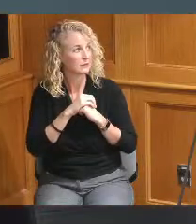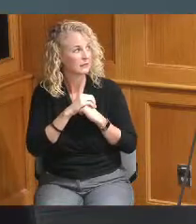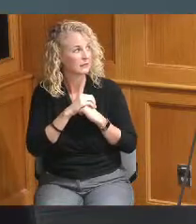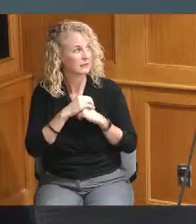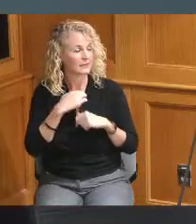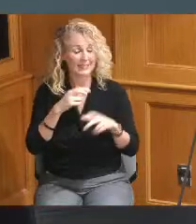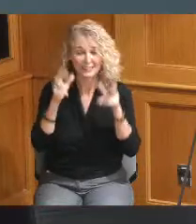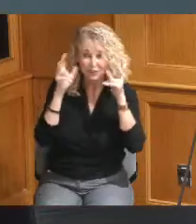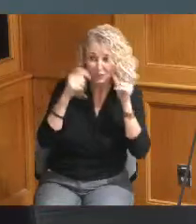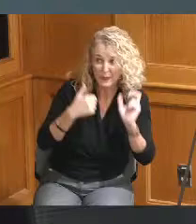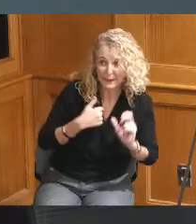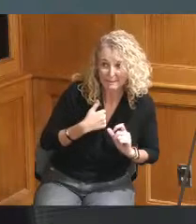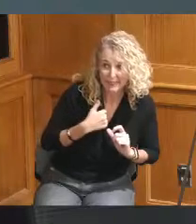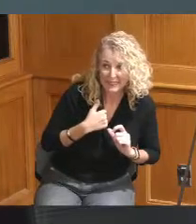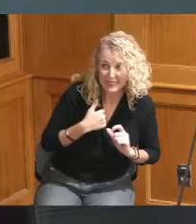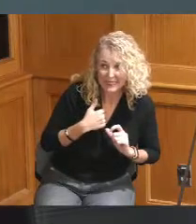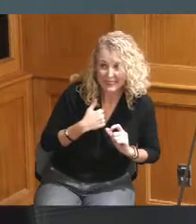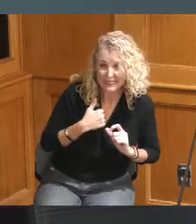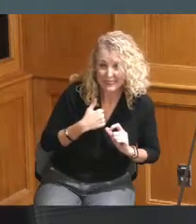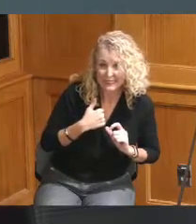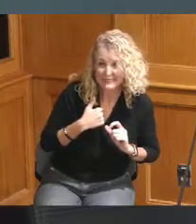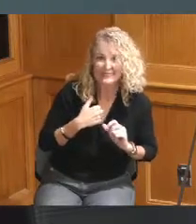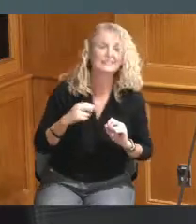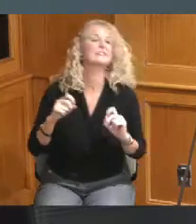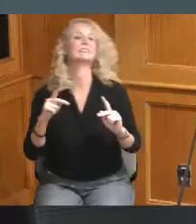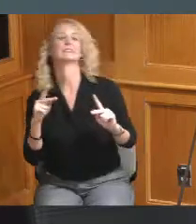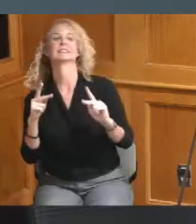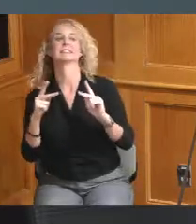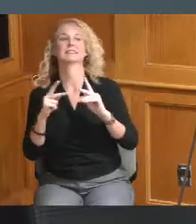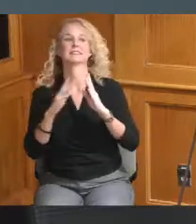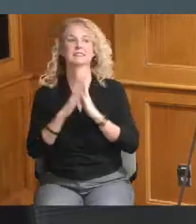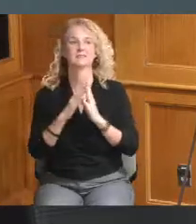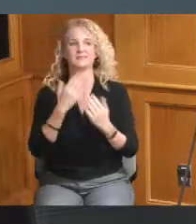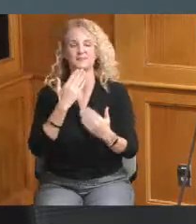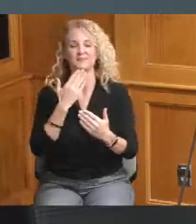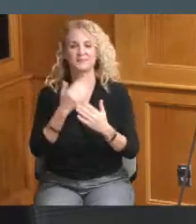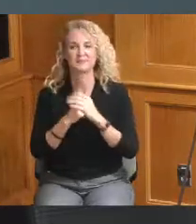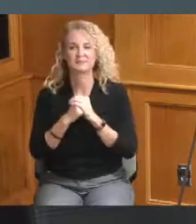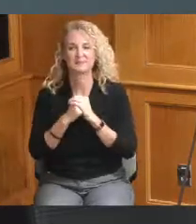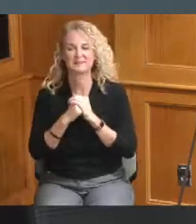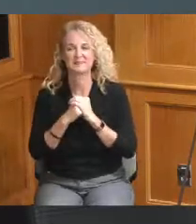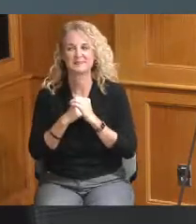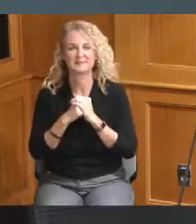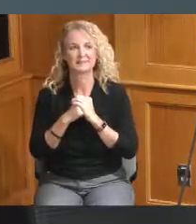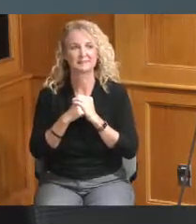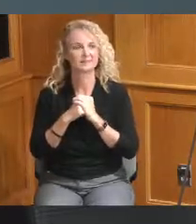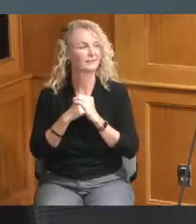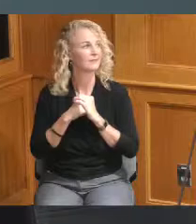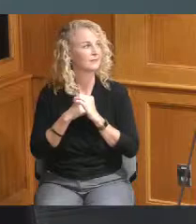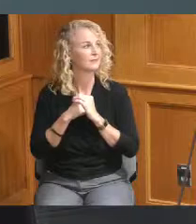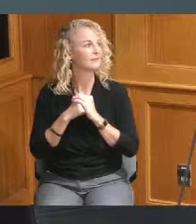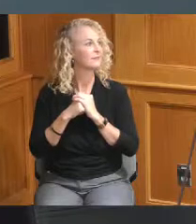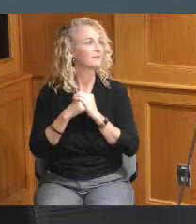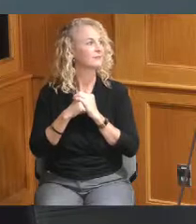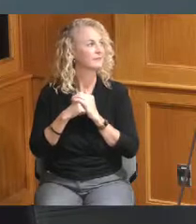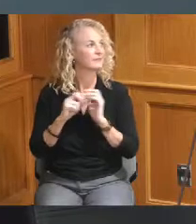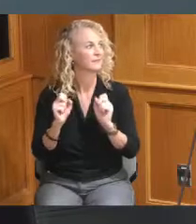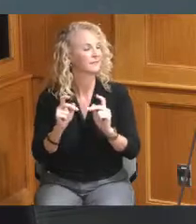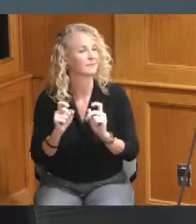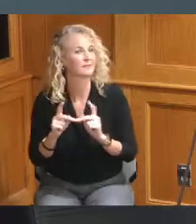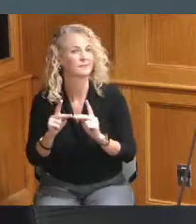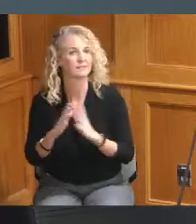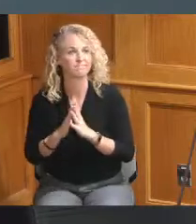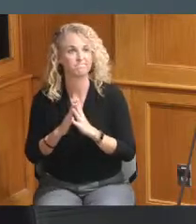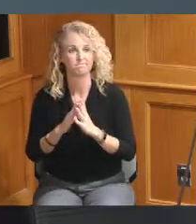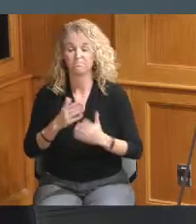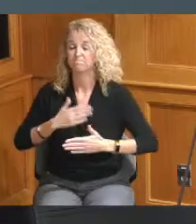Did you guys hear me, or do I need to start again? Thank you. You didn't get that. Okay. Be happy